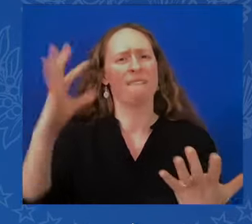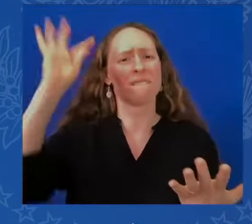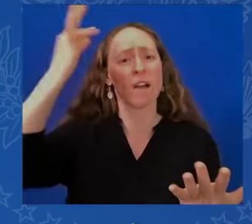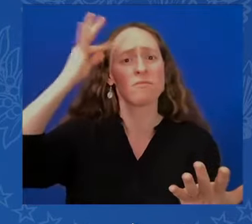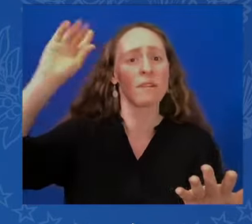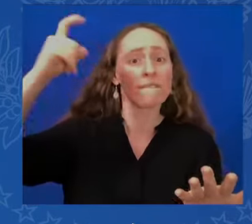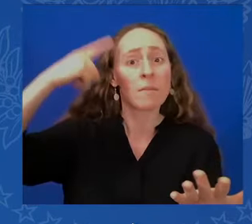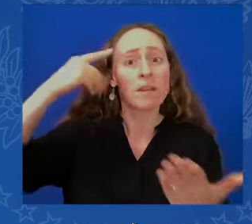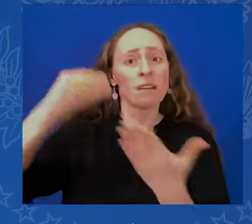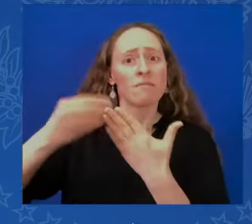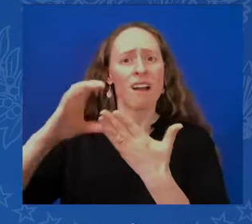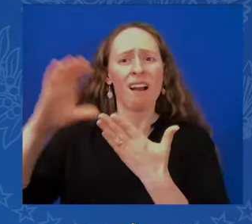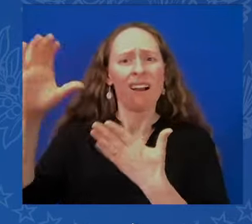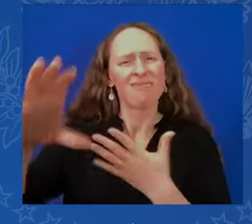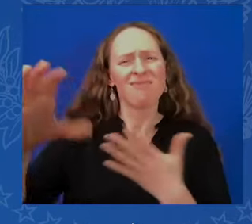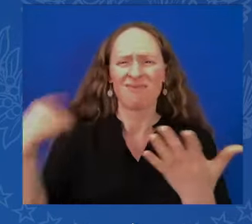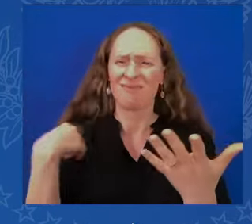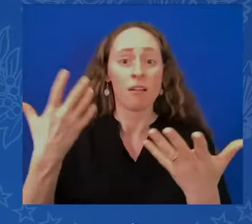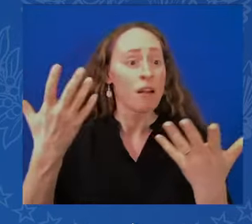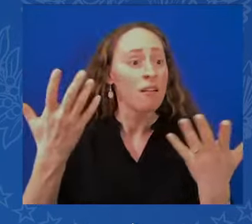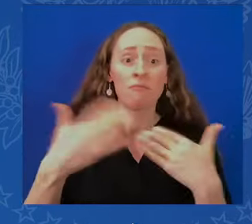all of it.